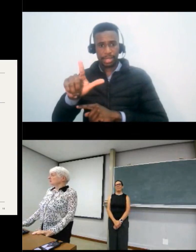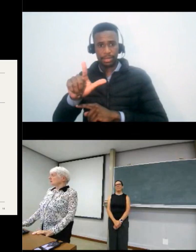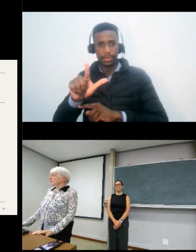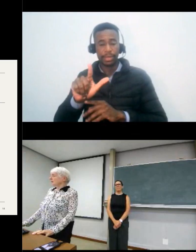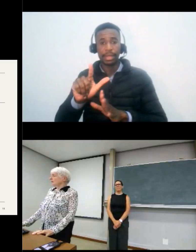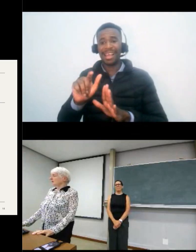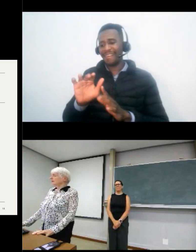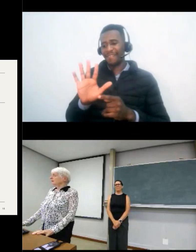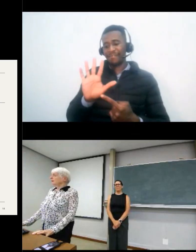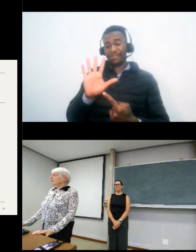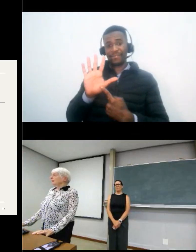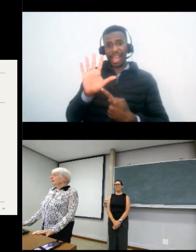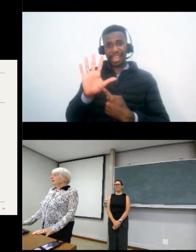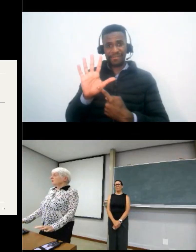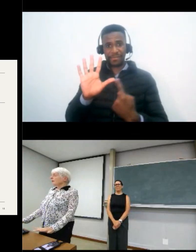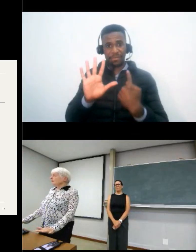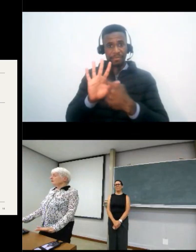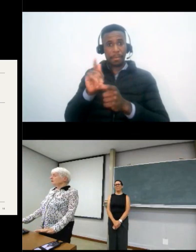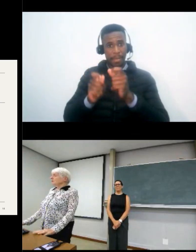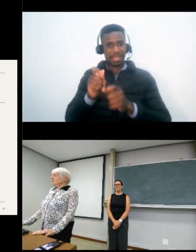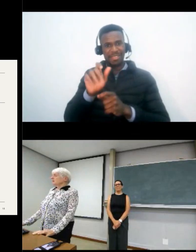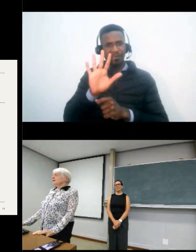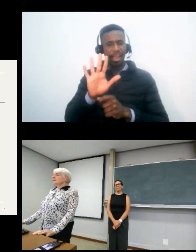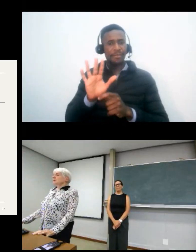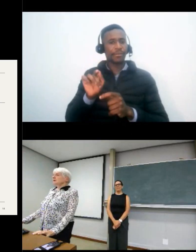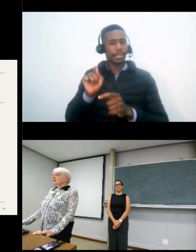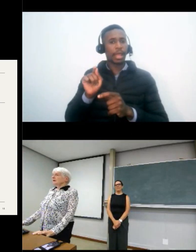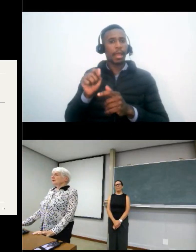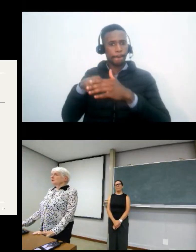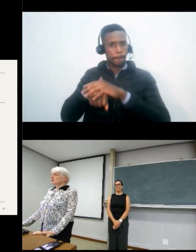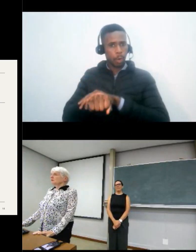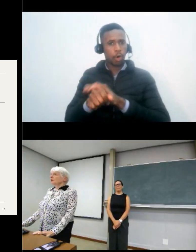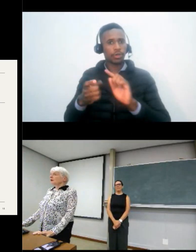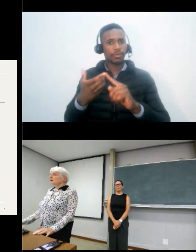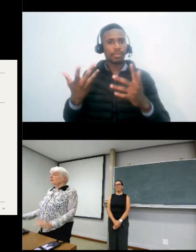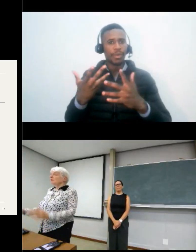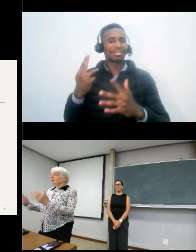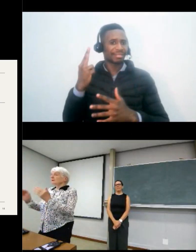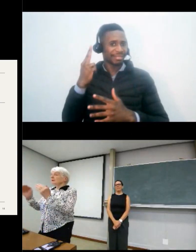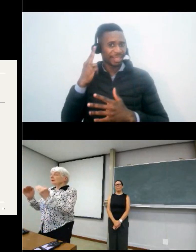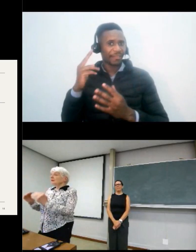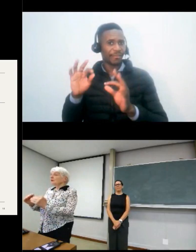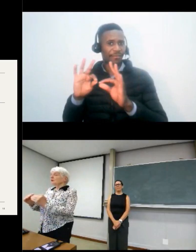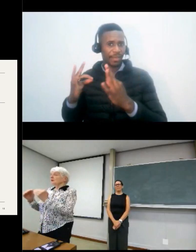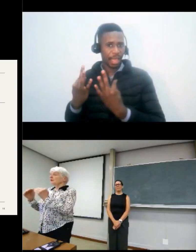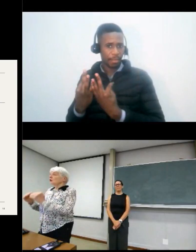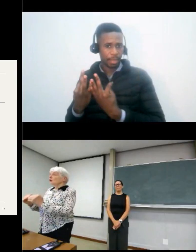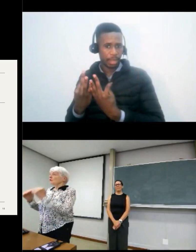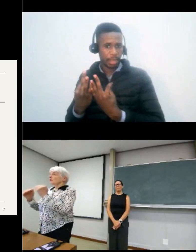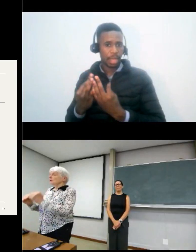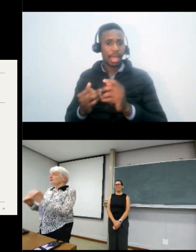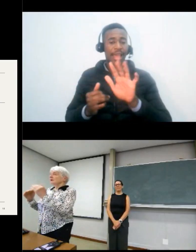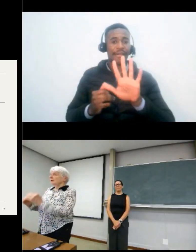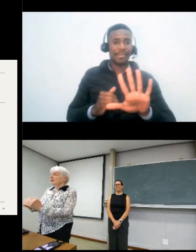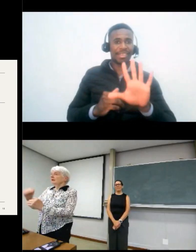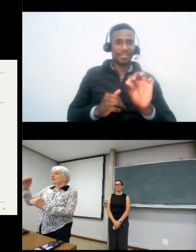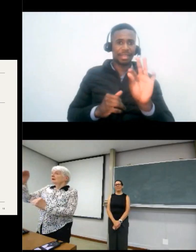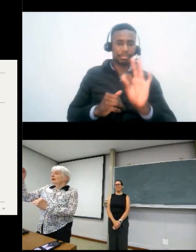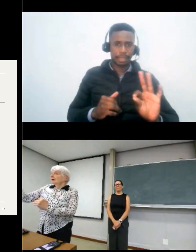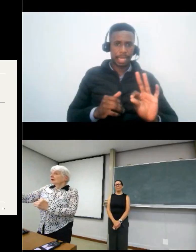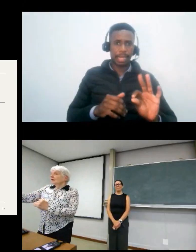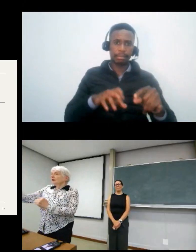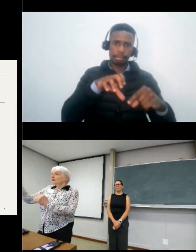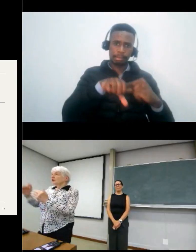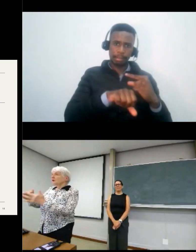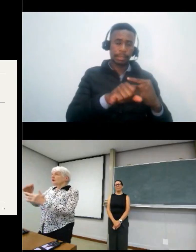were born into a deaf family, but about 50% had been diagnosed at birth, but diagnosis had not resulted